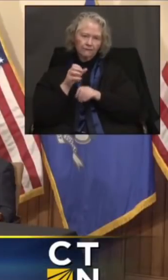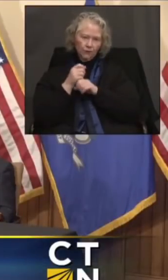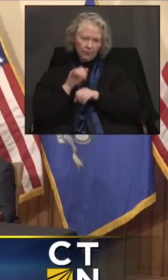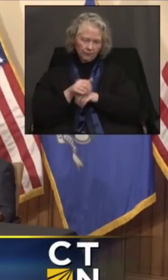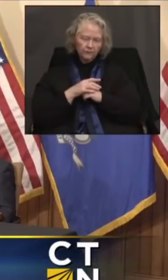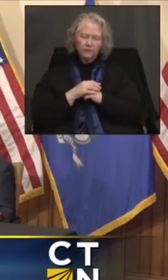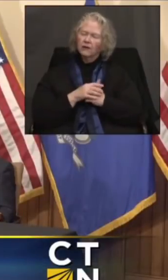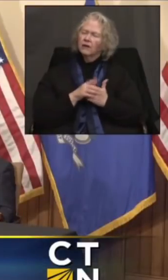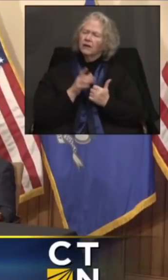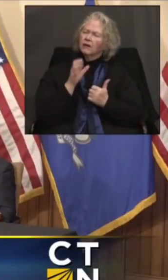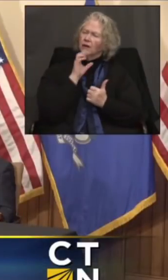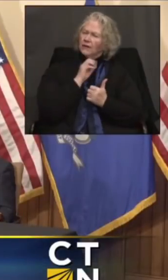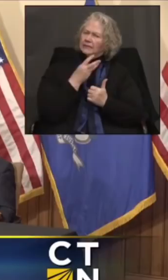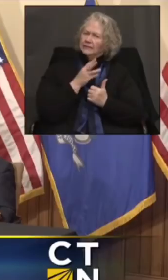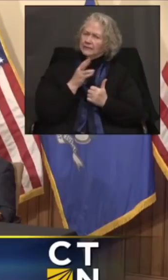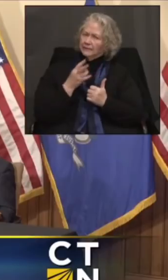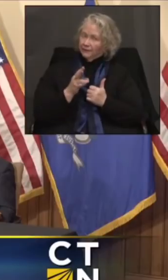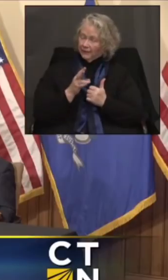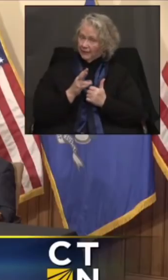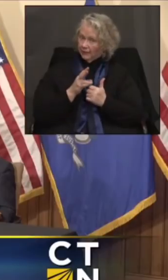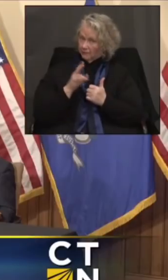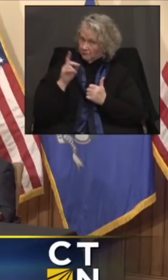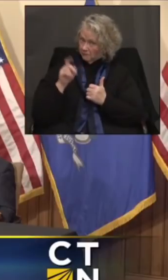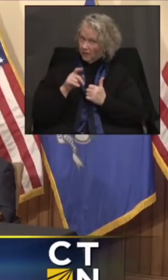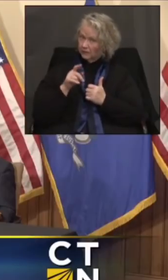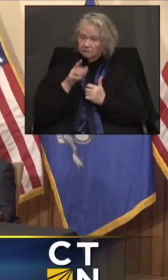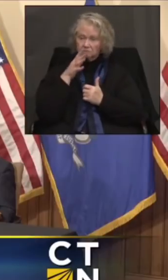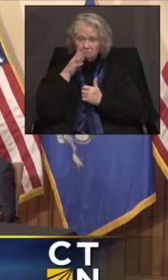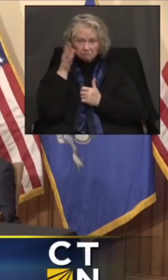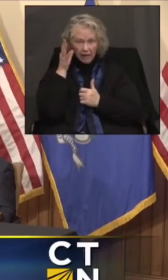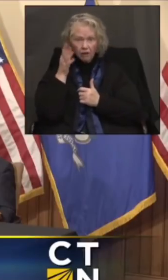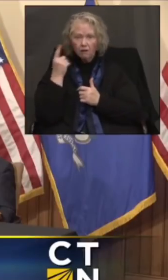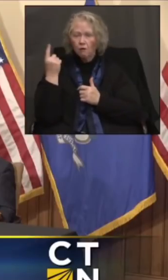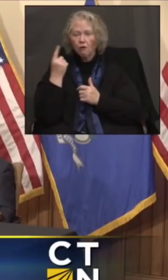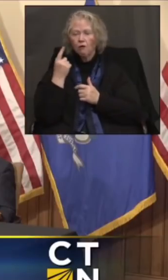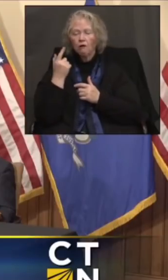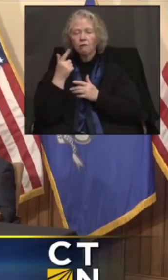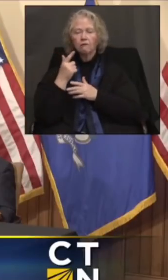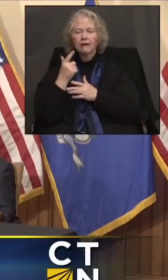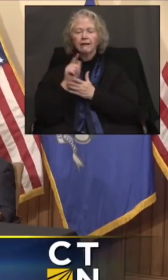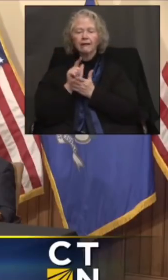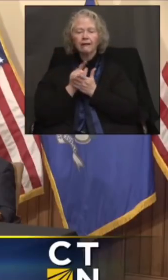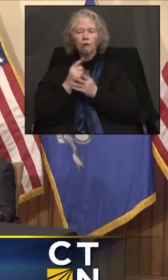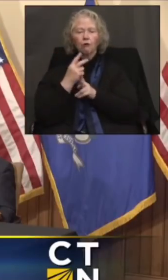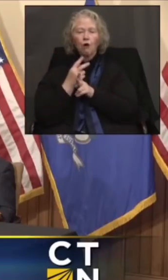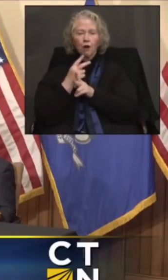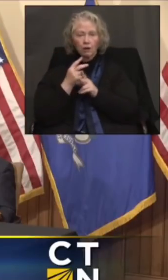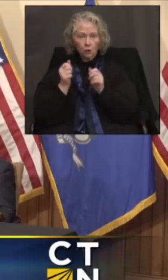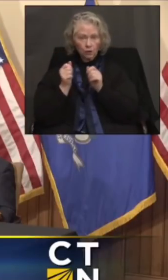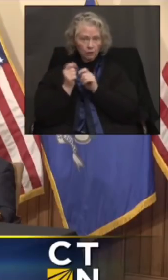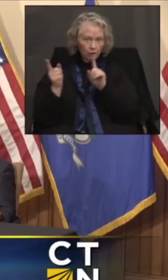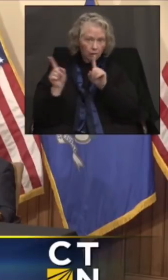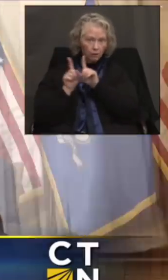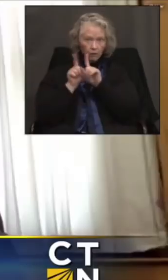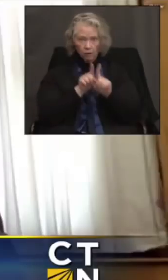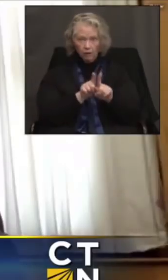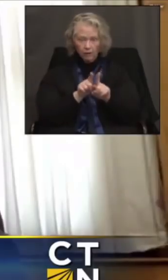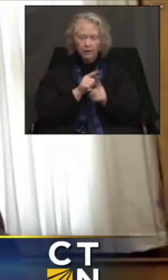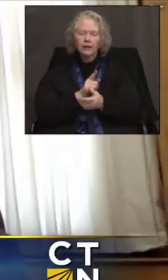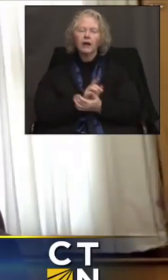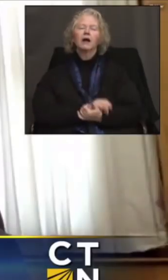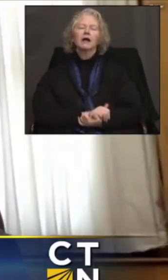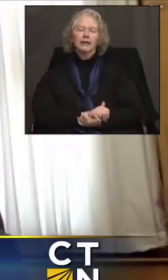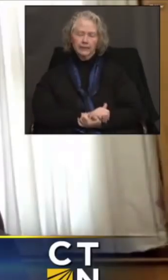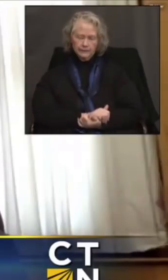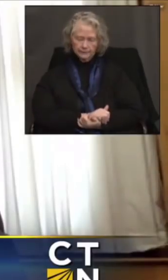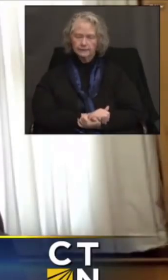and 17-year-olds, will they need to have a parent or guardian present for the vaccine? It's likely that that's the case, and our team